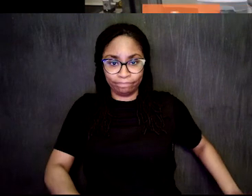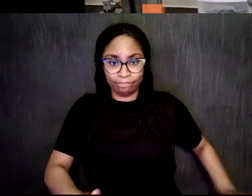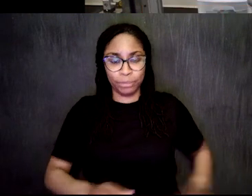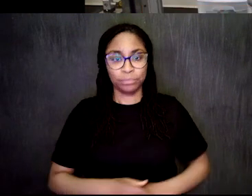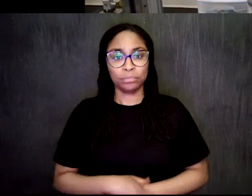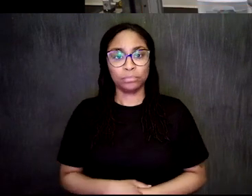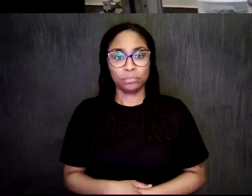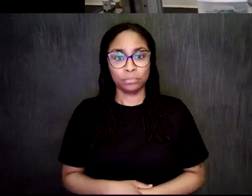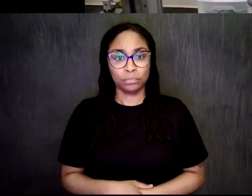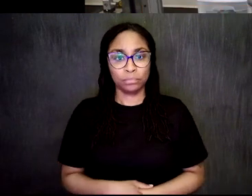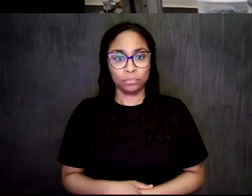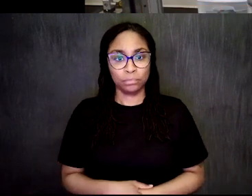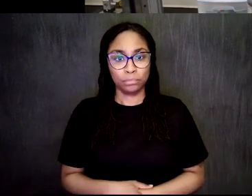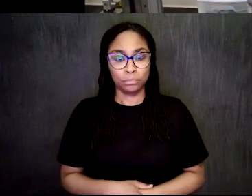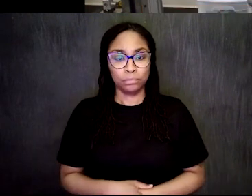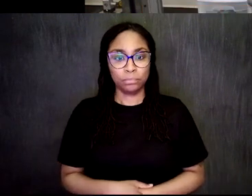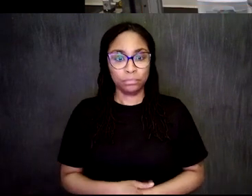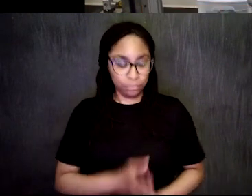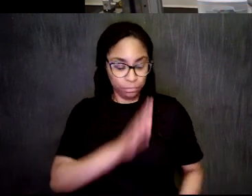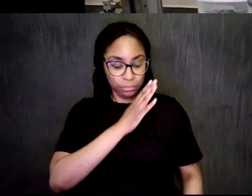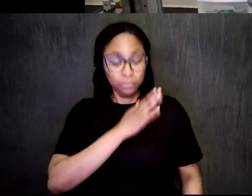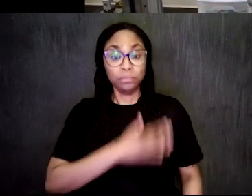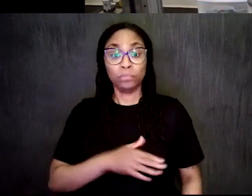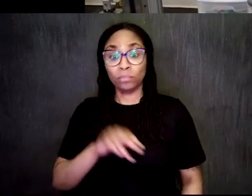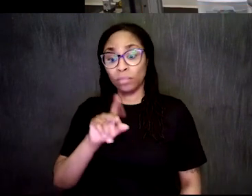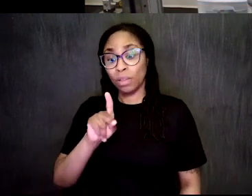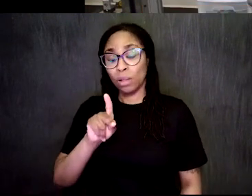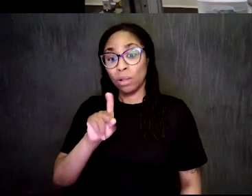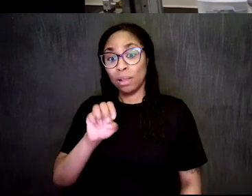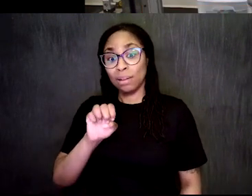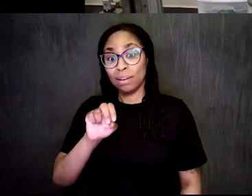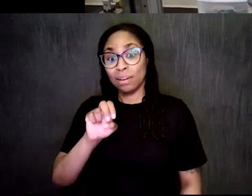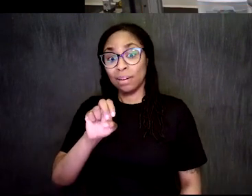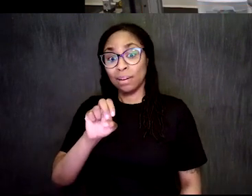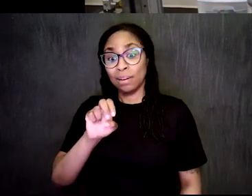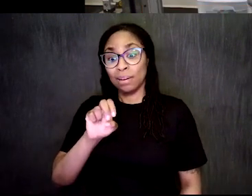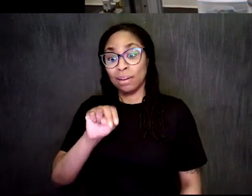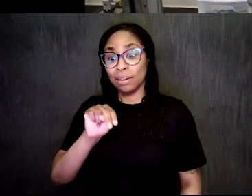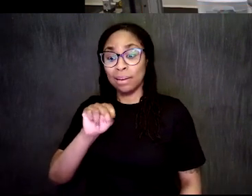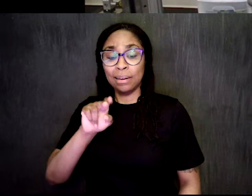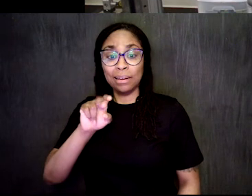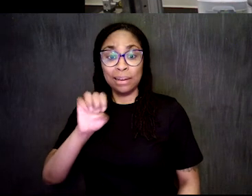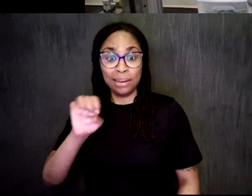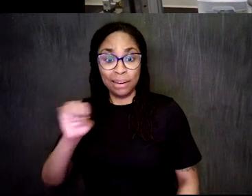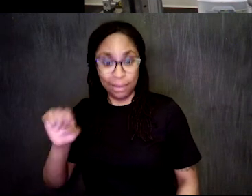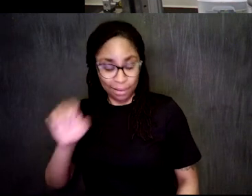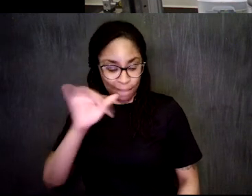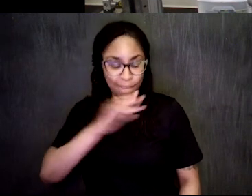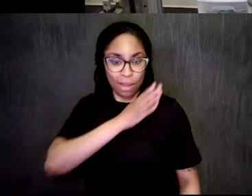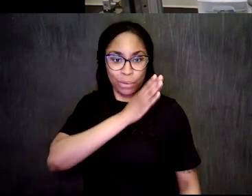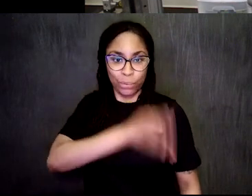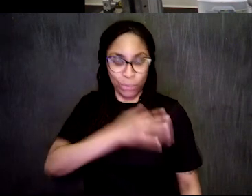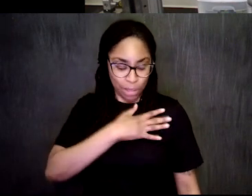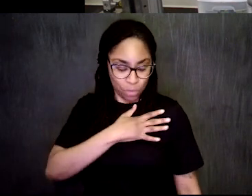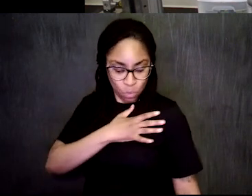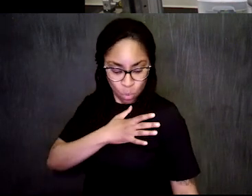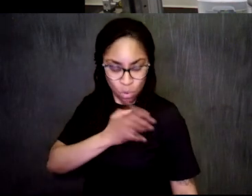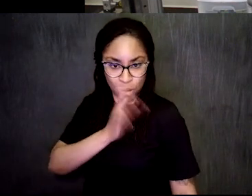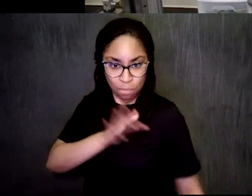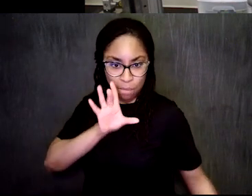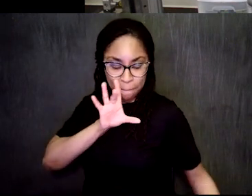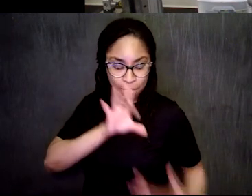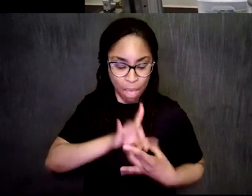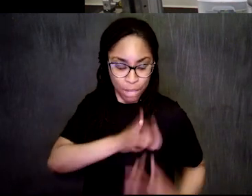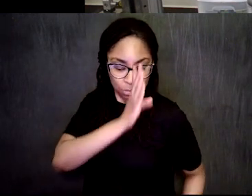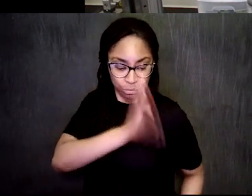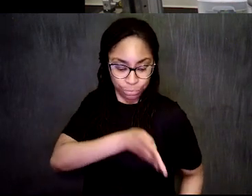knee, and then I want you to try to line up the center of your chest to the center of your knee. So for me, I'm going to have to rotate a